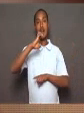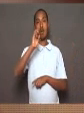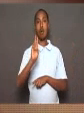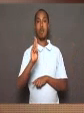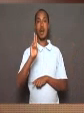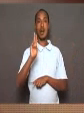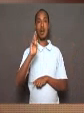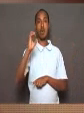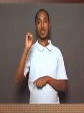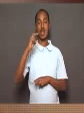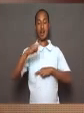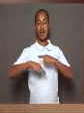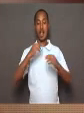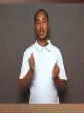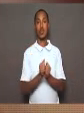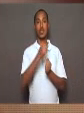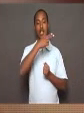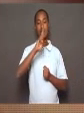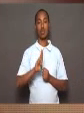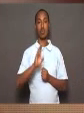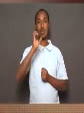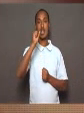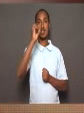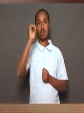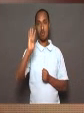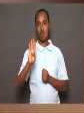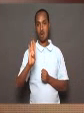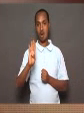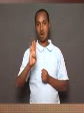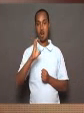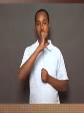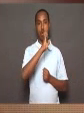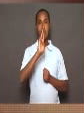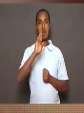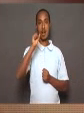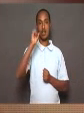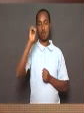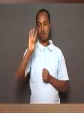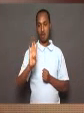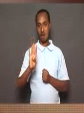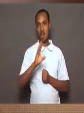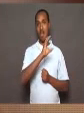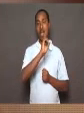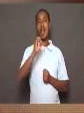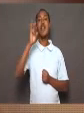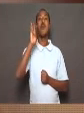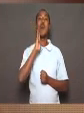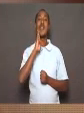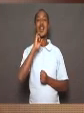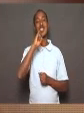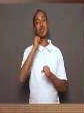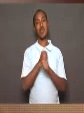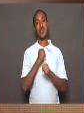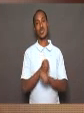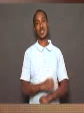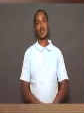oxide reacts with sulfuric acid, copper 2 sulfate and water are